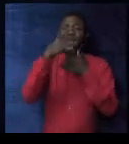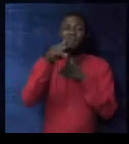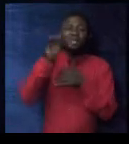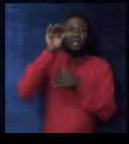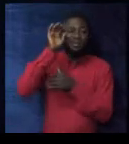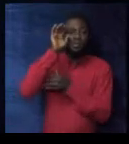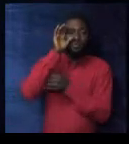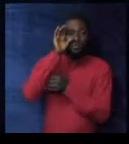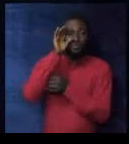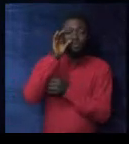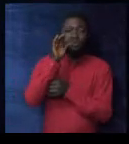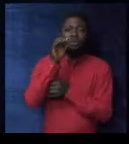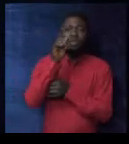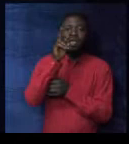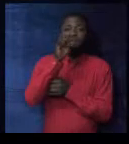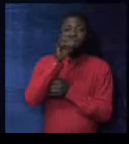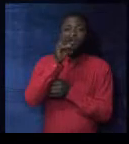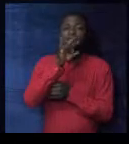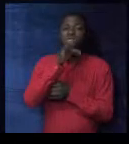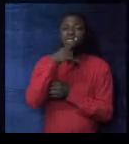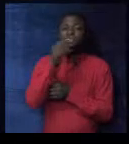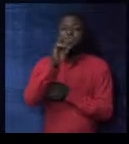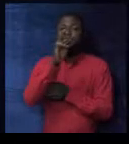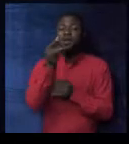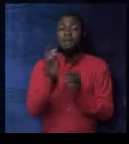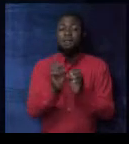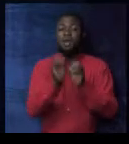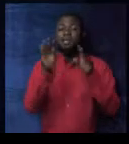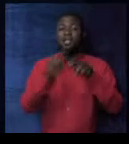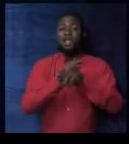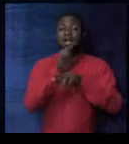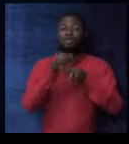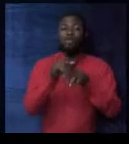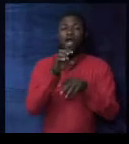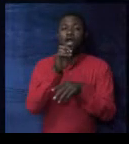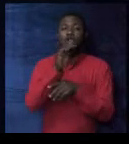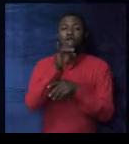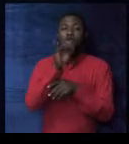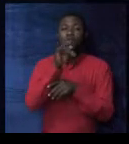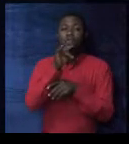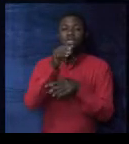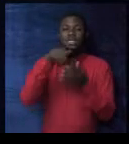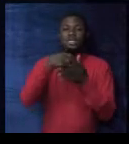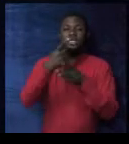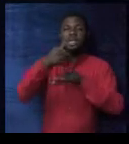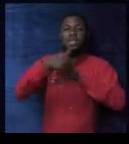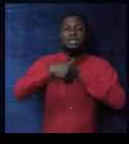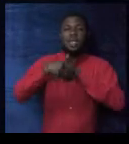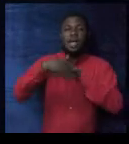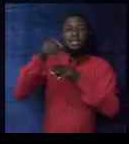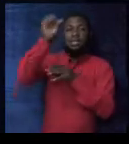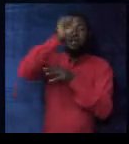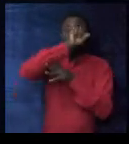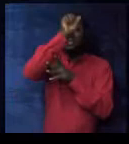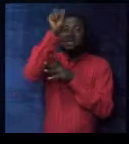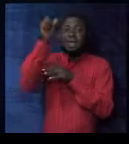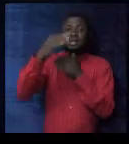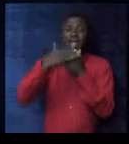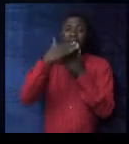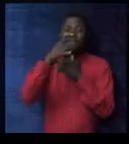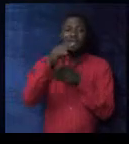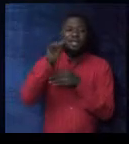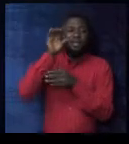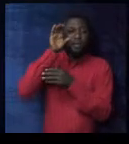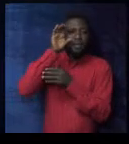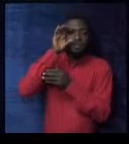Moon. Venus is the second brightest natural object in the night sky